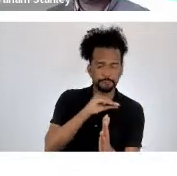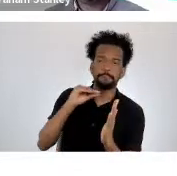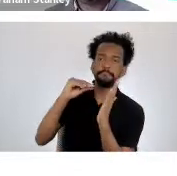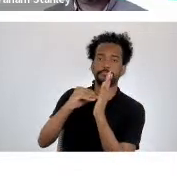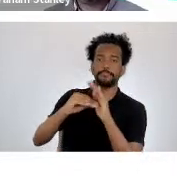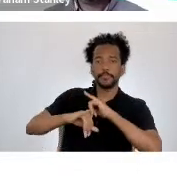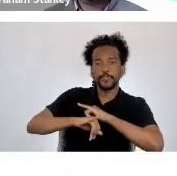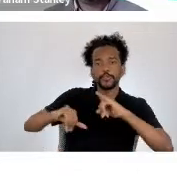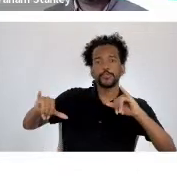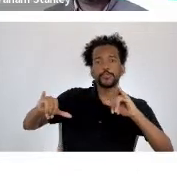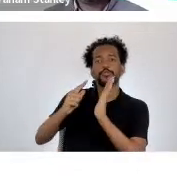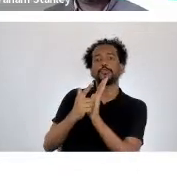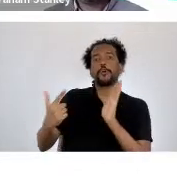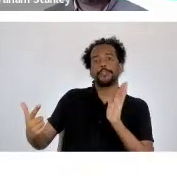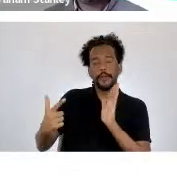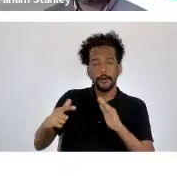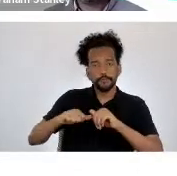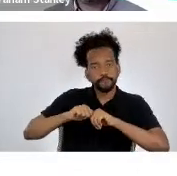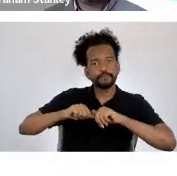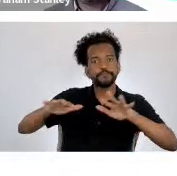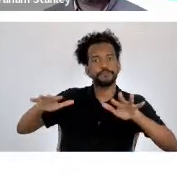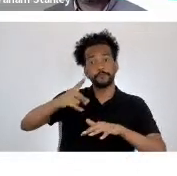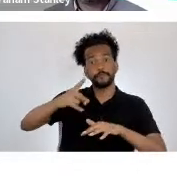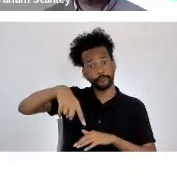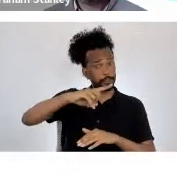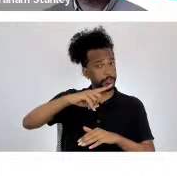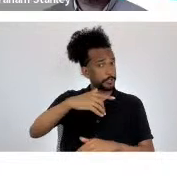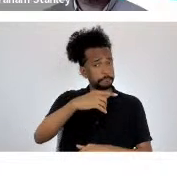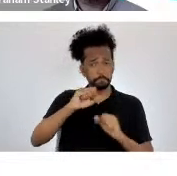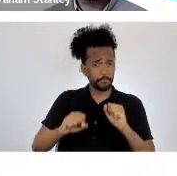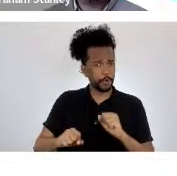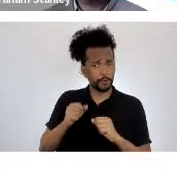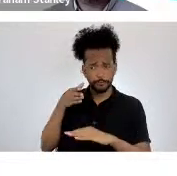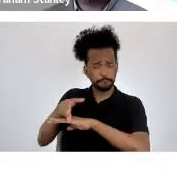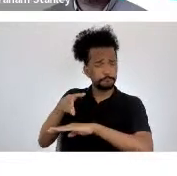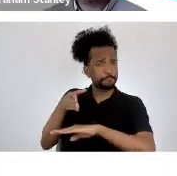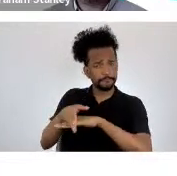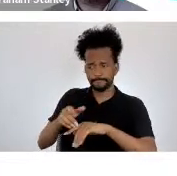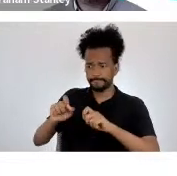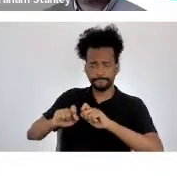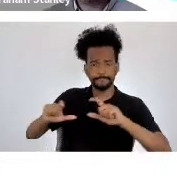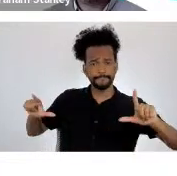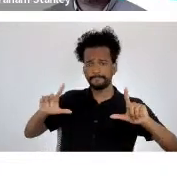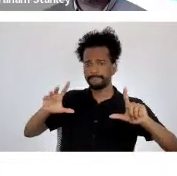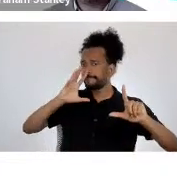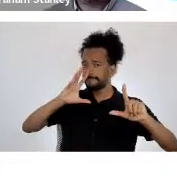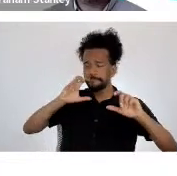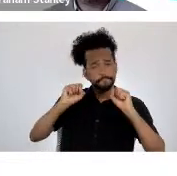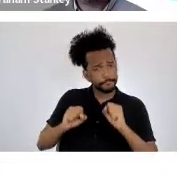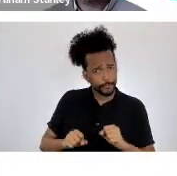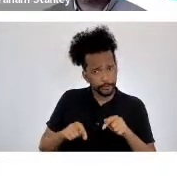so everyone can access it free. And I hope you're able to examine our findings soon.